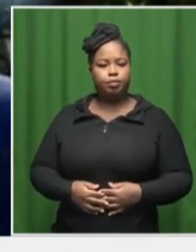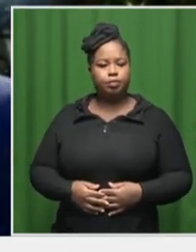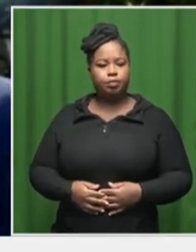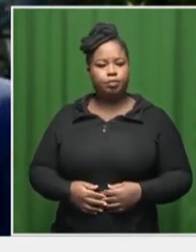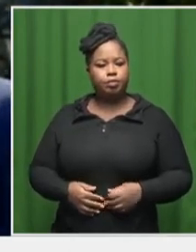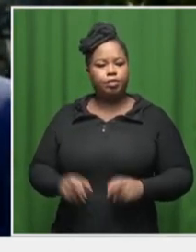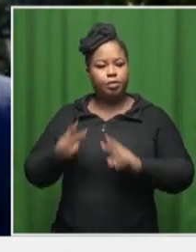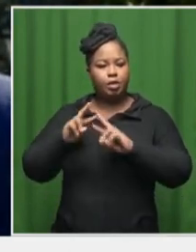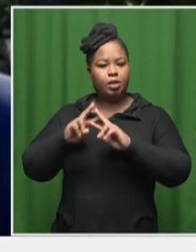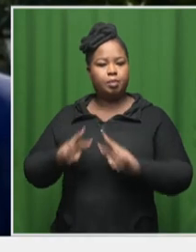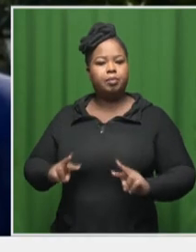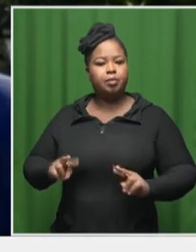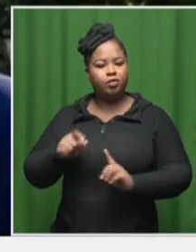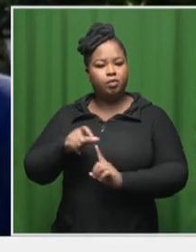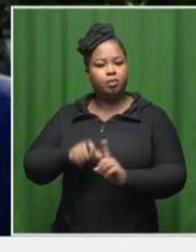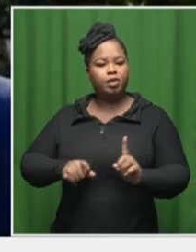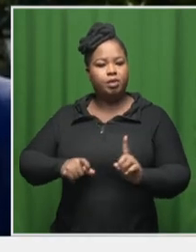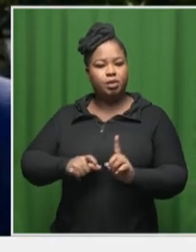peaceful,